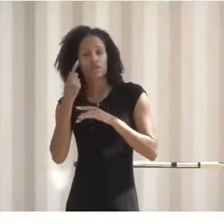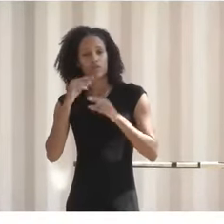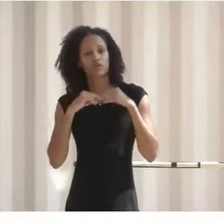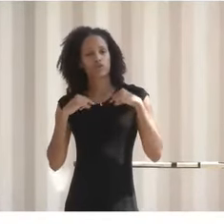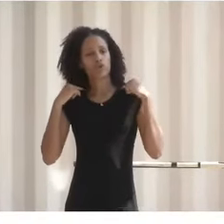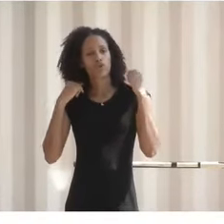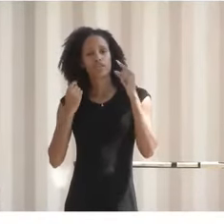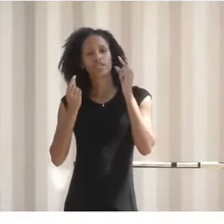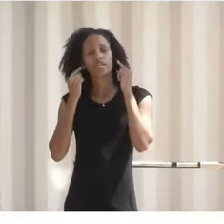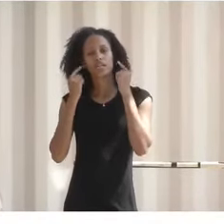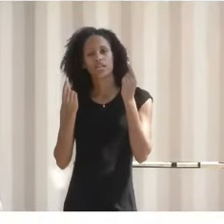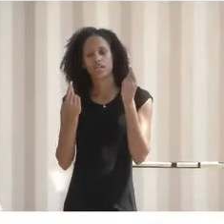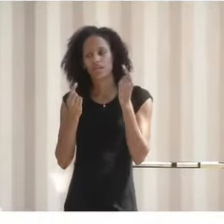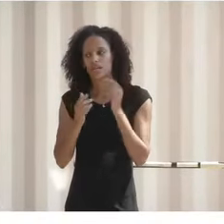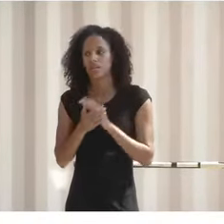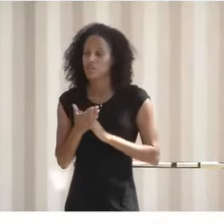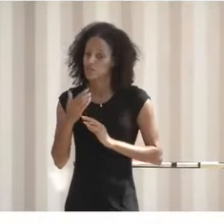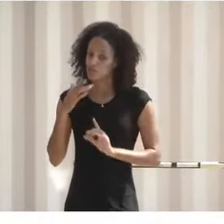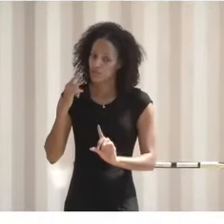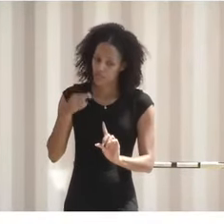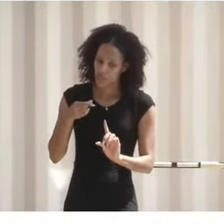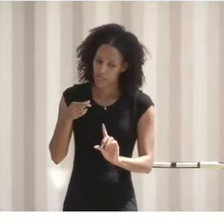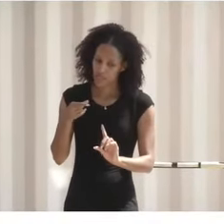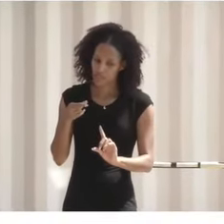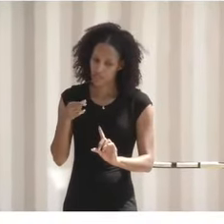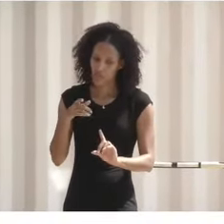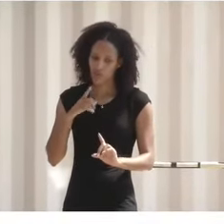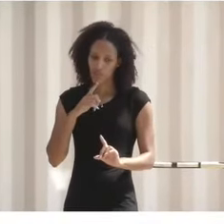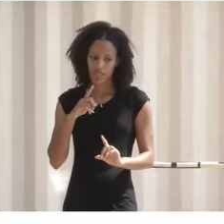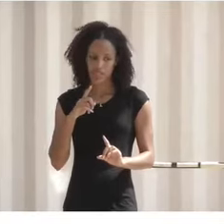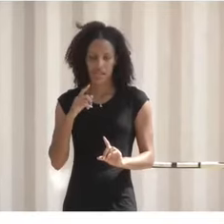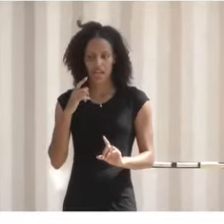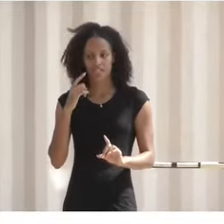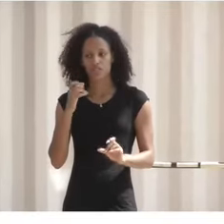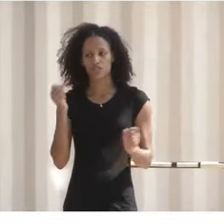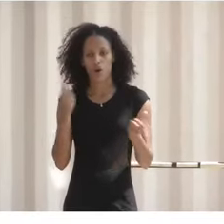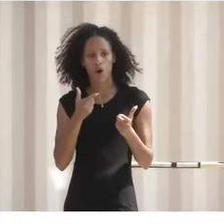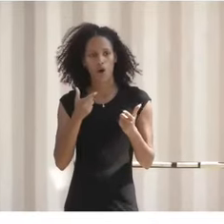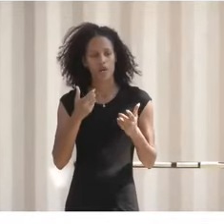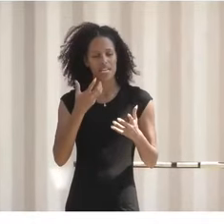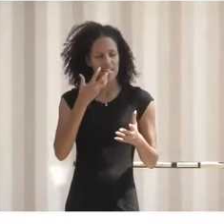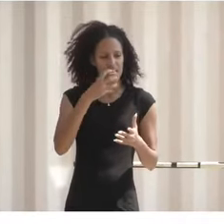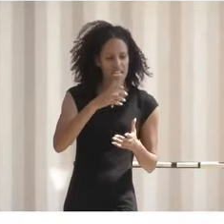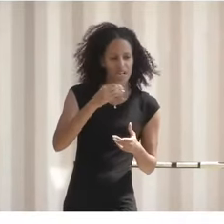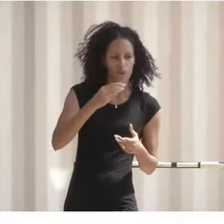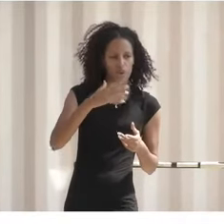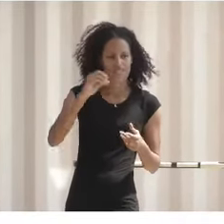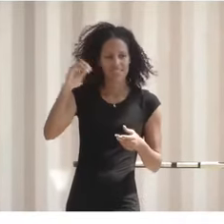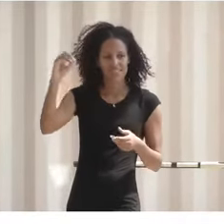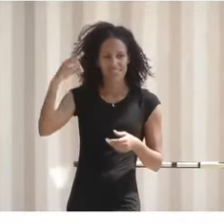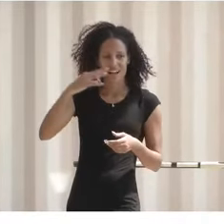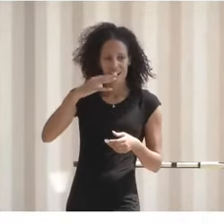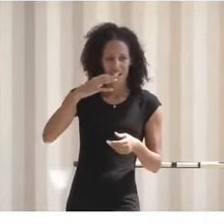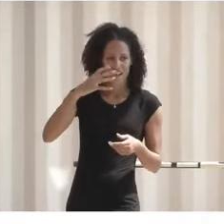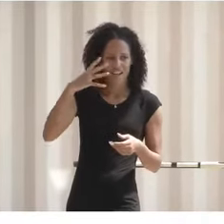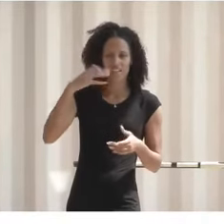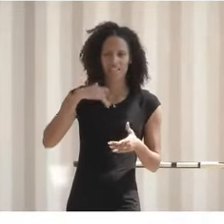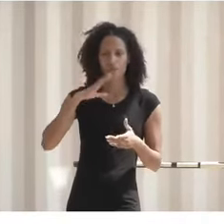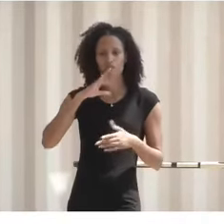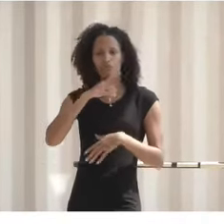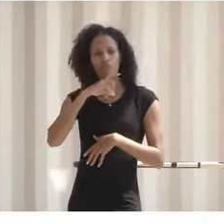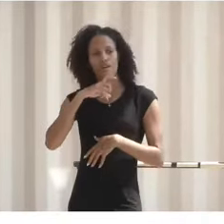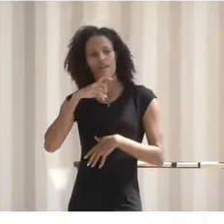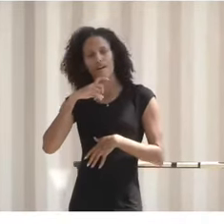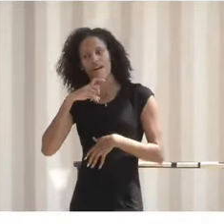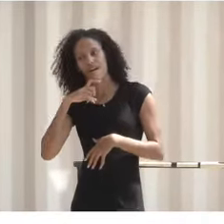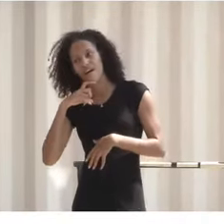So when you're using it for jewelry, the spines are basically heated or dried in the sun, and it just takes basically drying